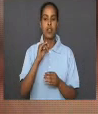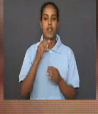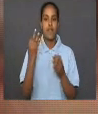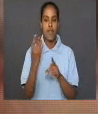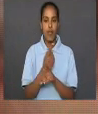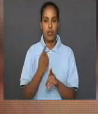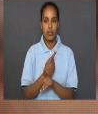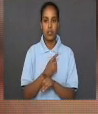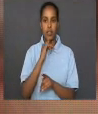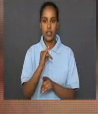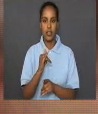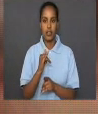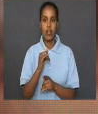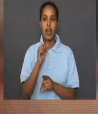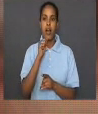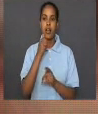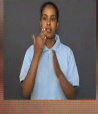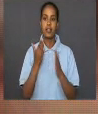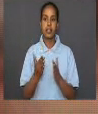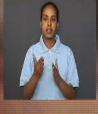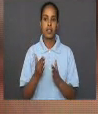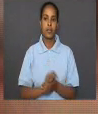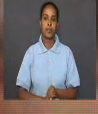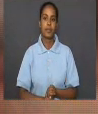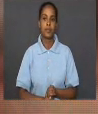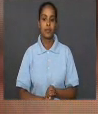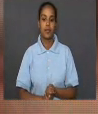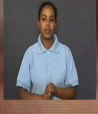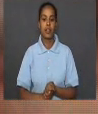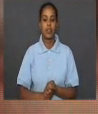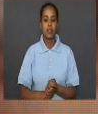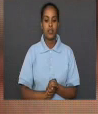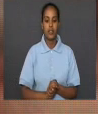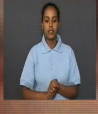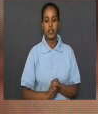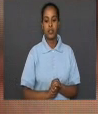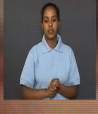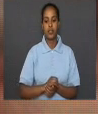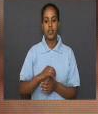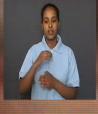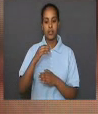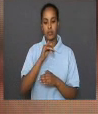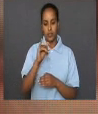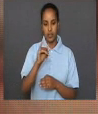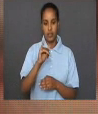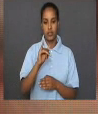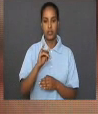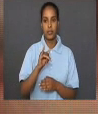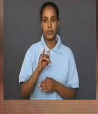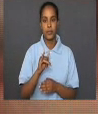formed is acidic. The hydrolysis reaction looks like